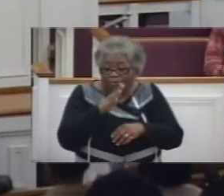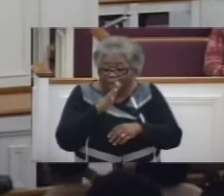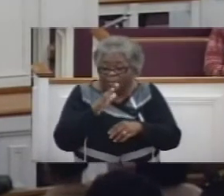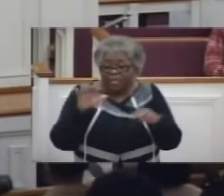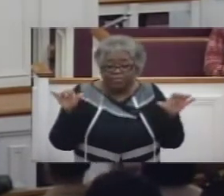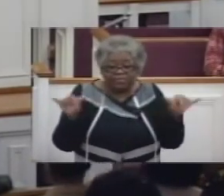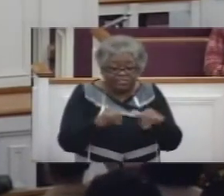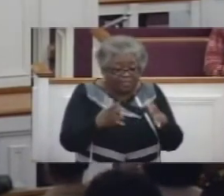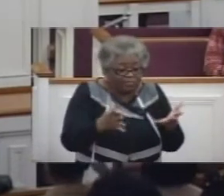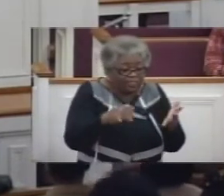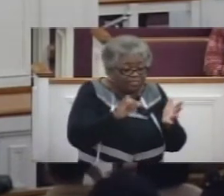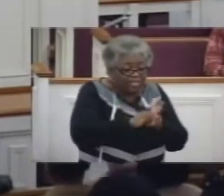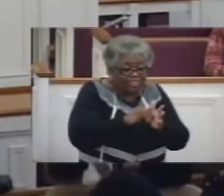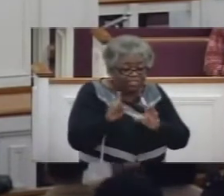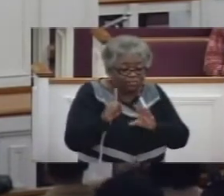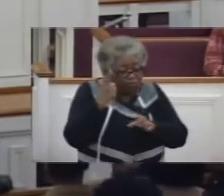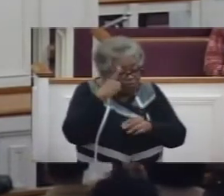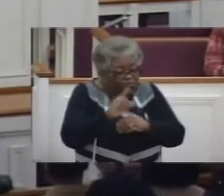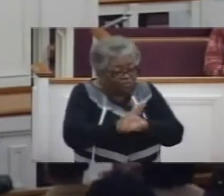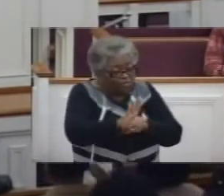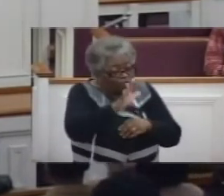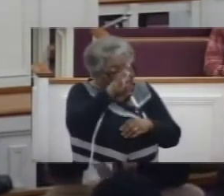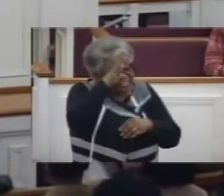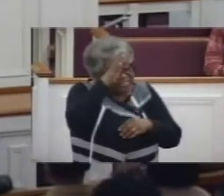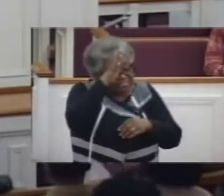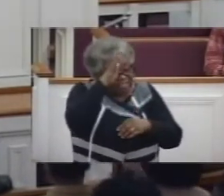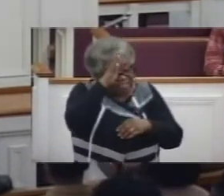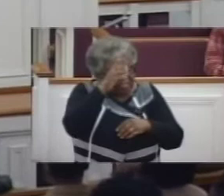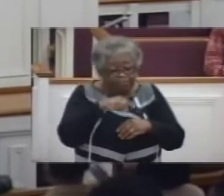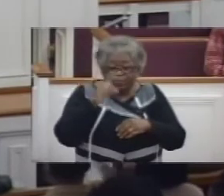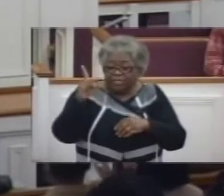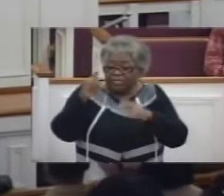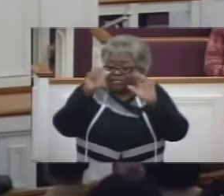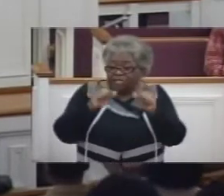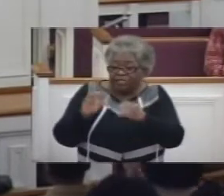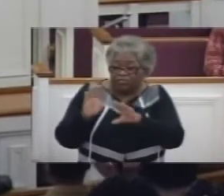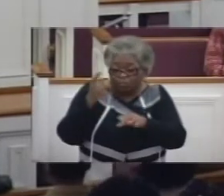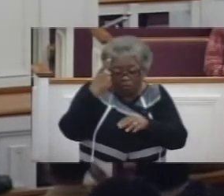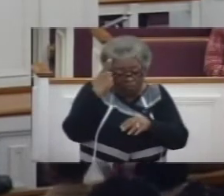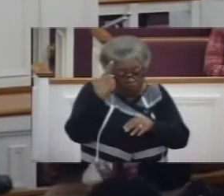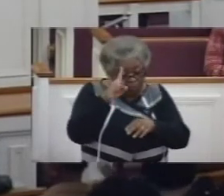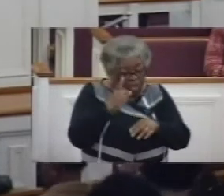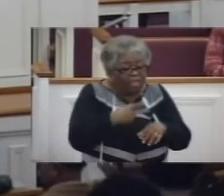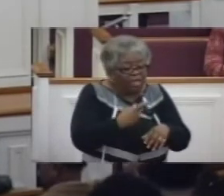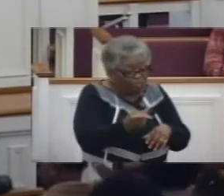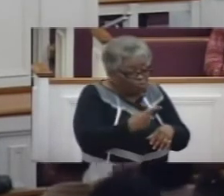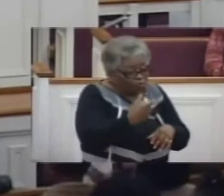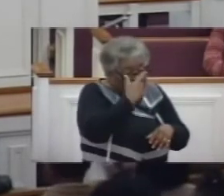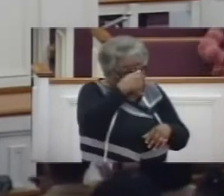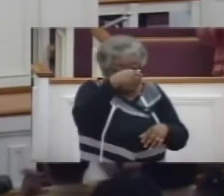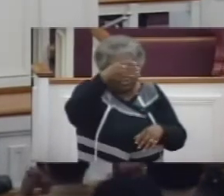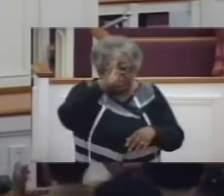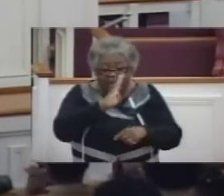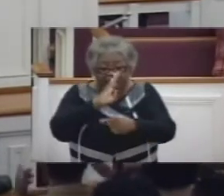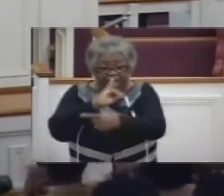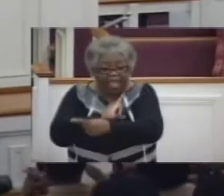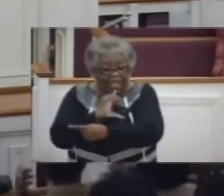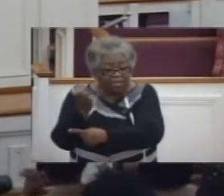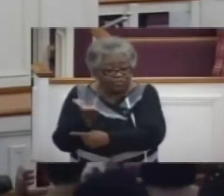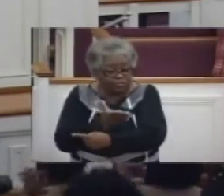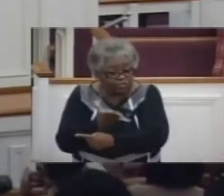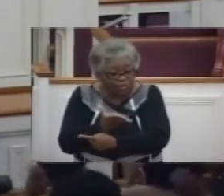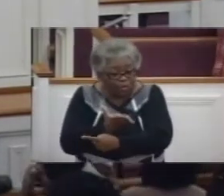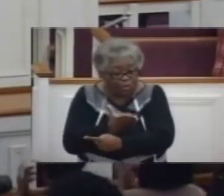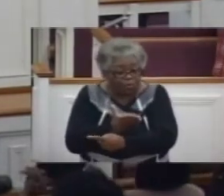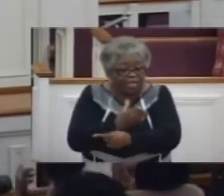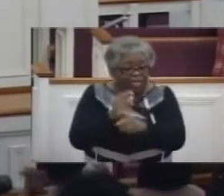the same thing he did for your daddy, he can do it for you, because the God I serve